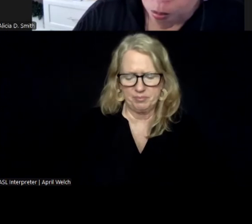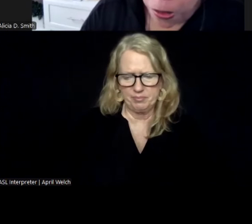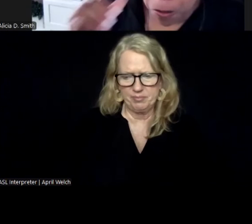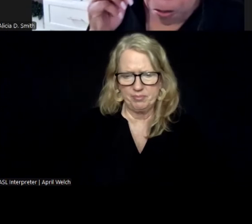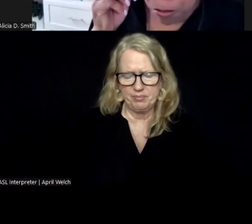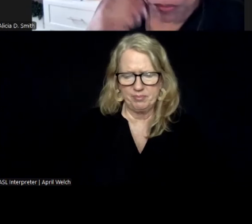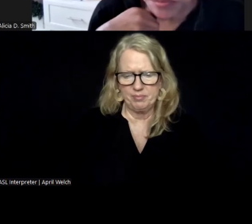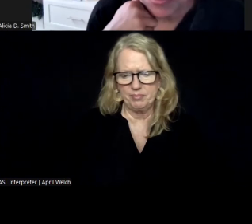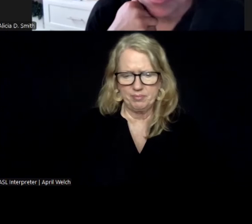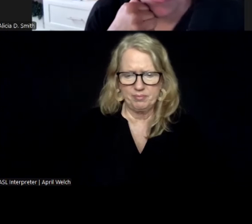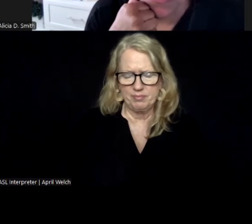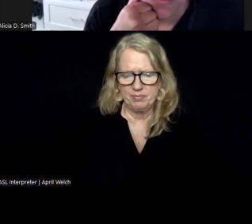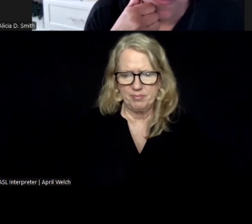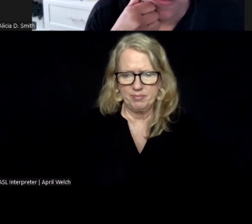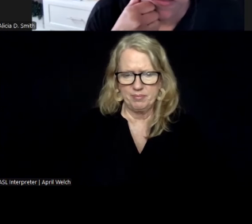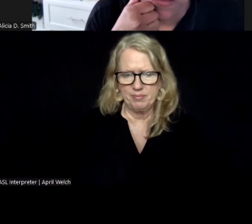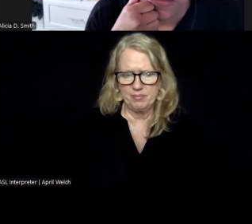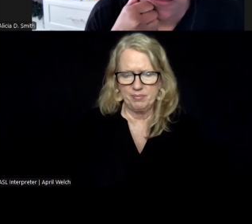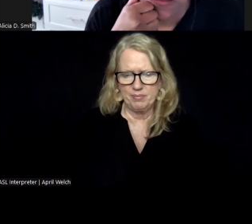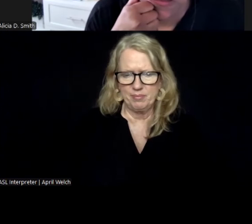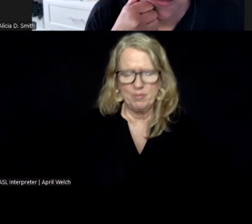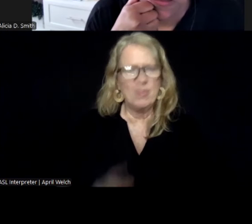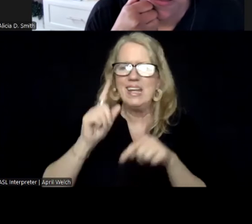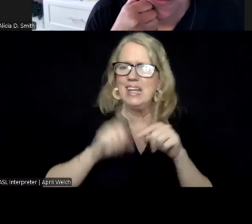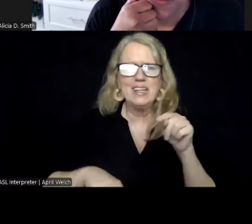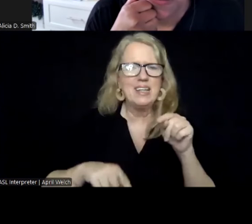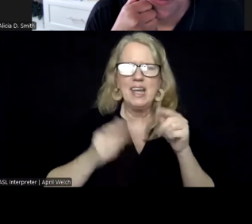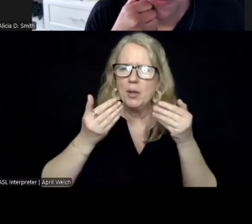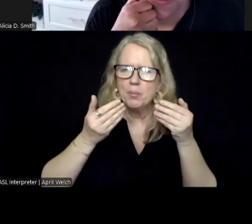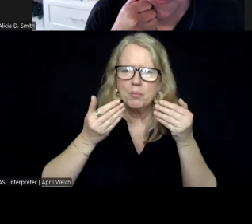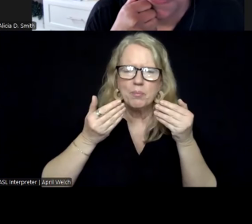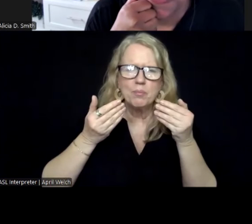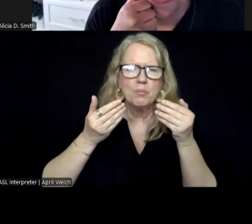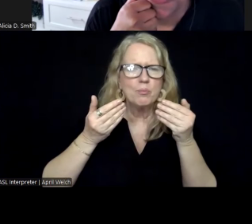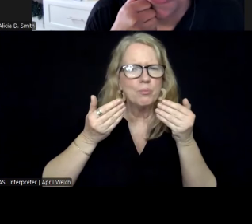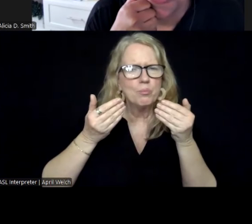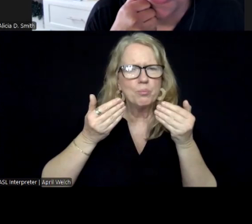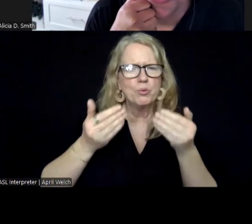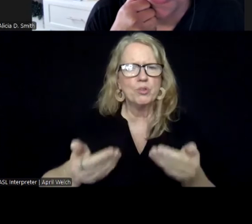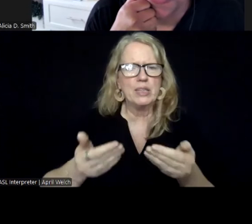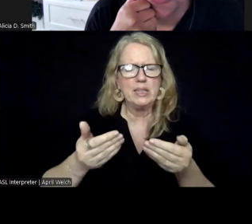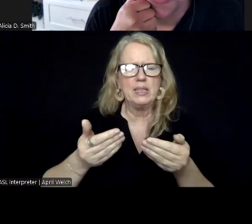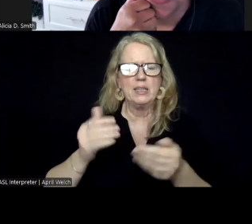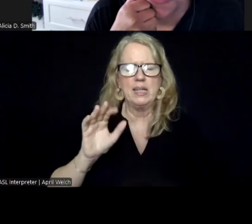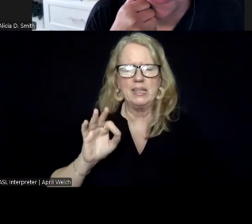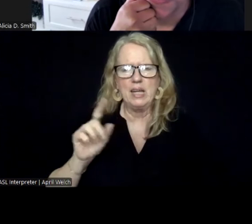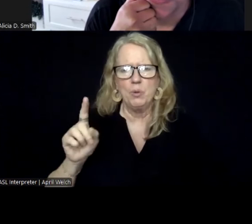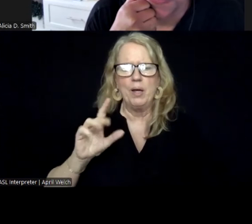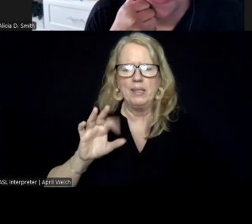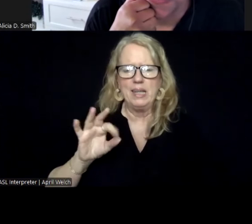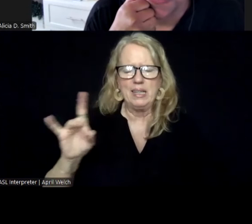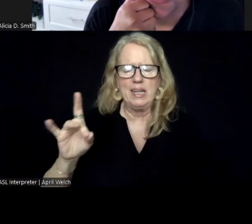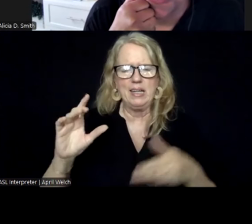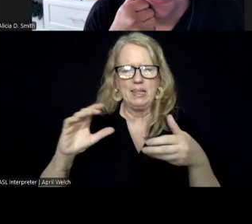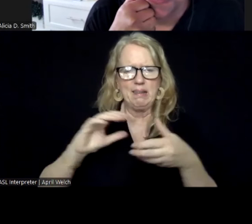this can't proceed entirely, that is 911, 988